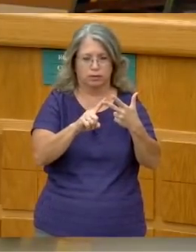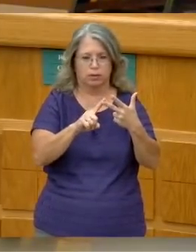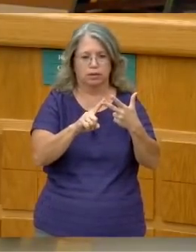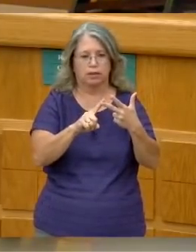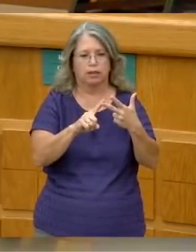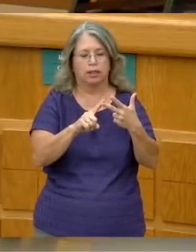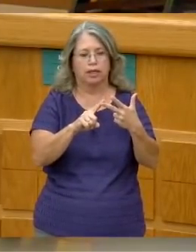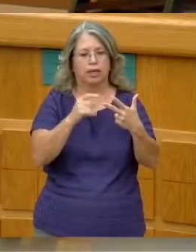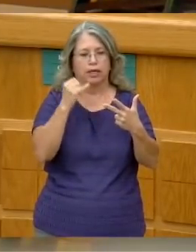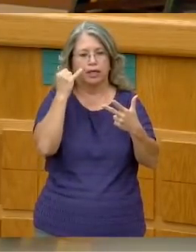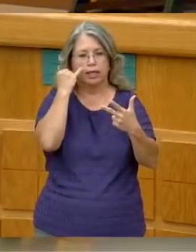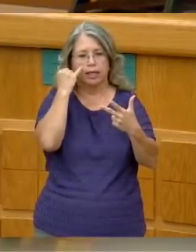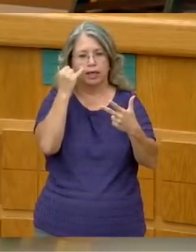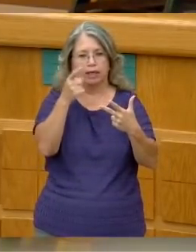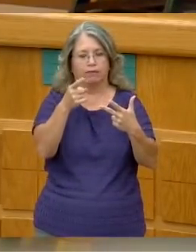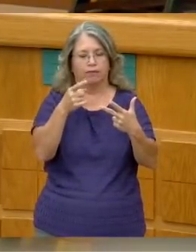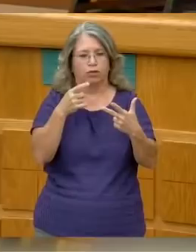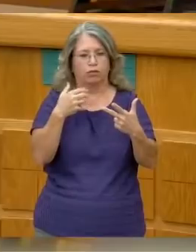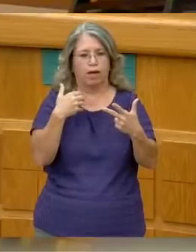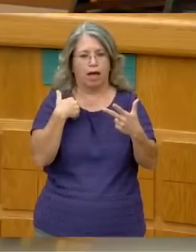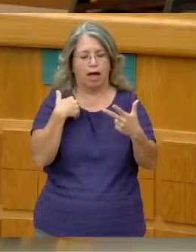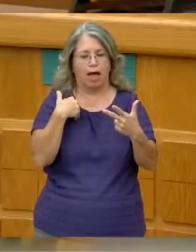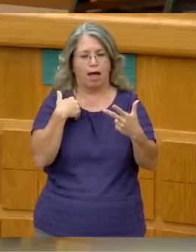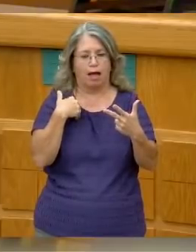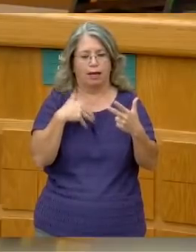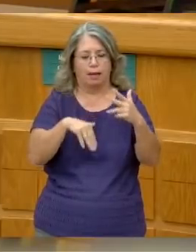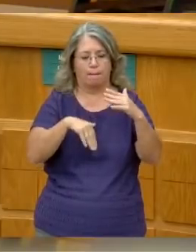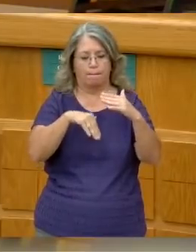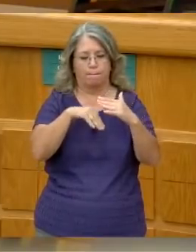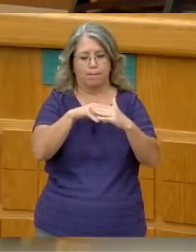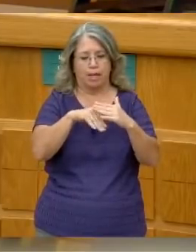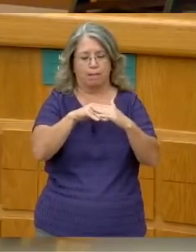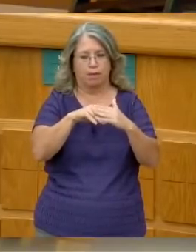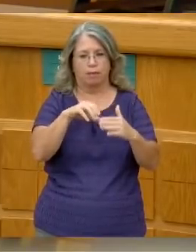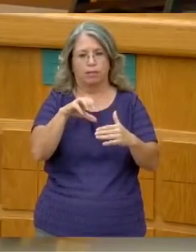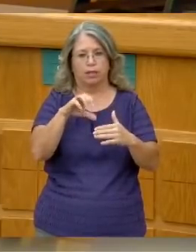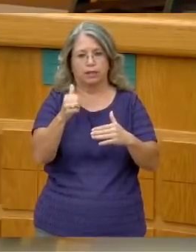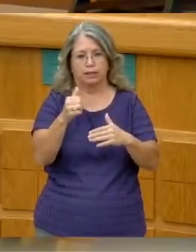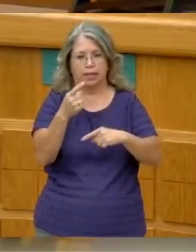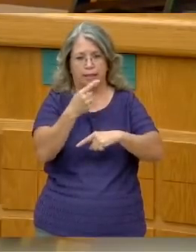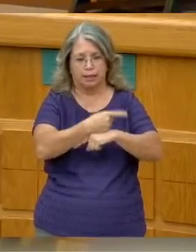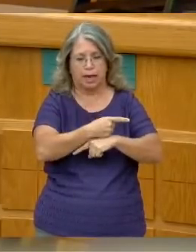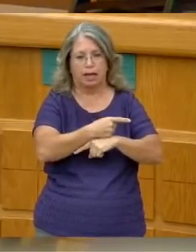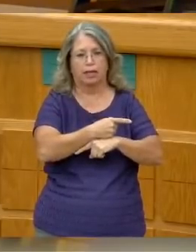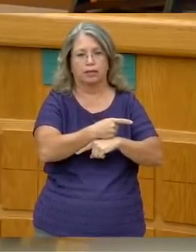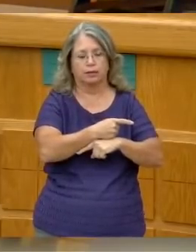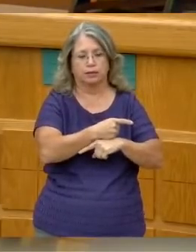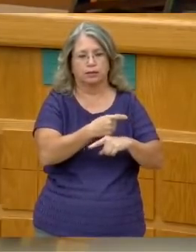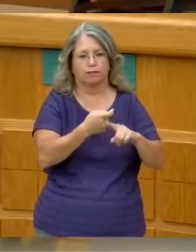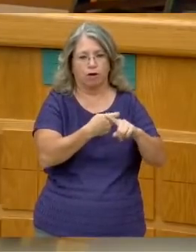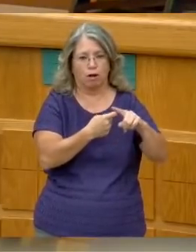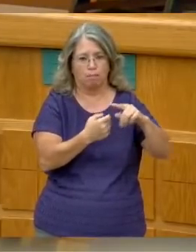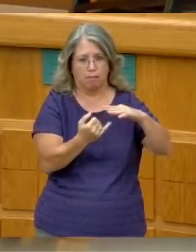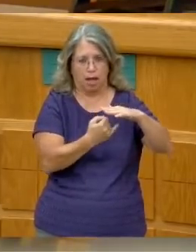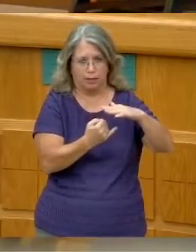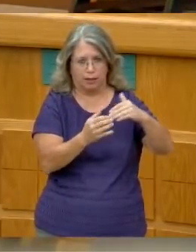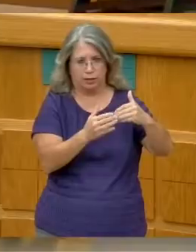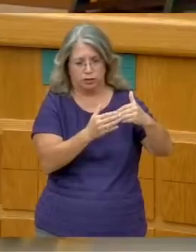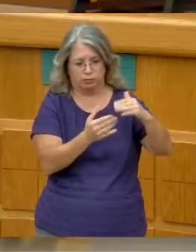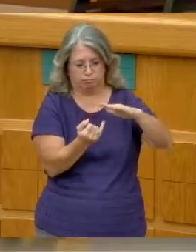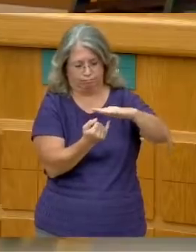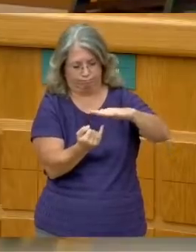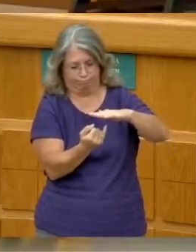gone 10 days from the day that you became, that you were put in isolation, 10 days have passed.